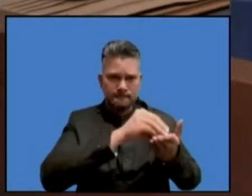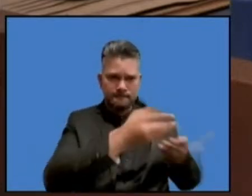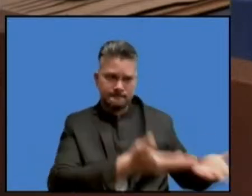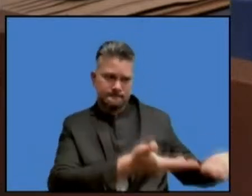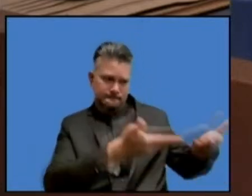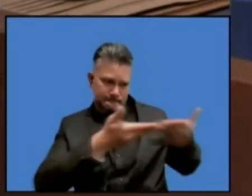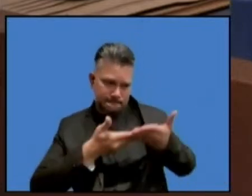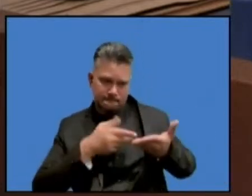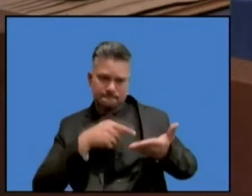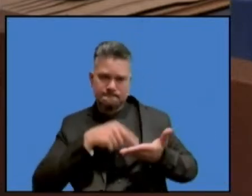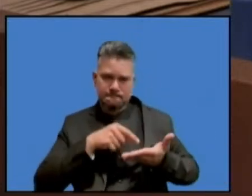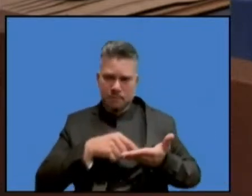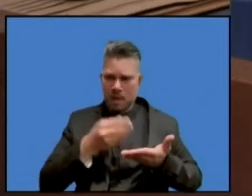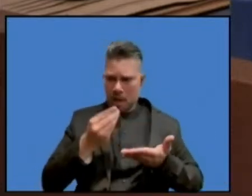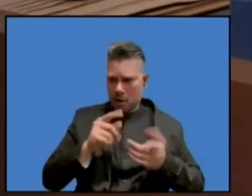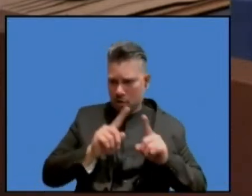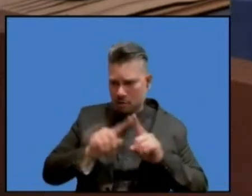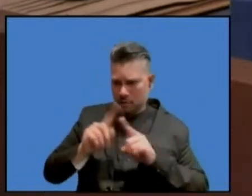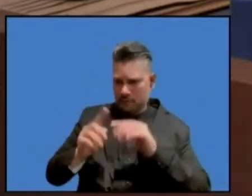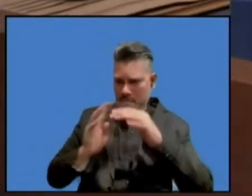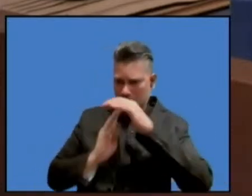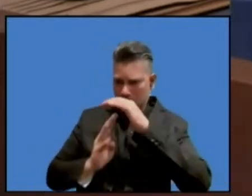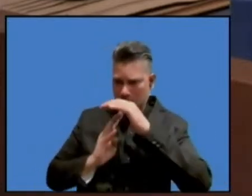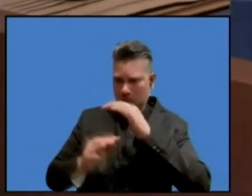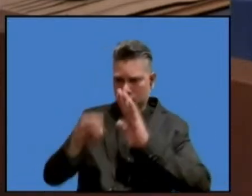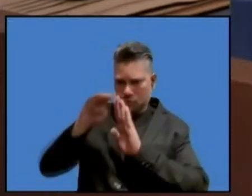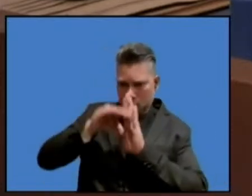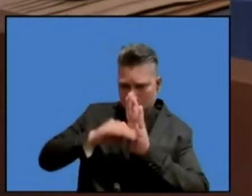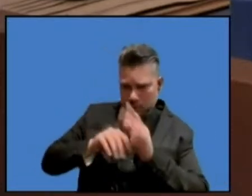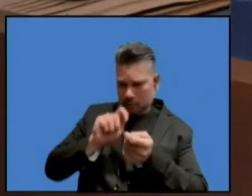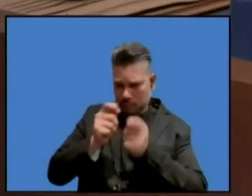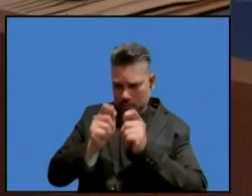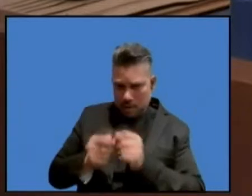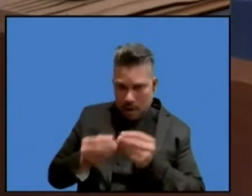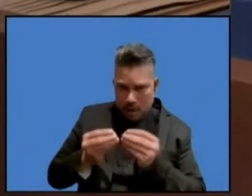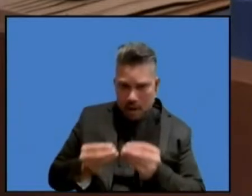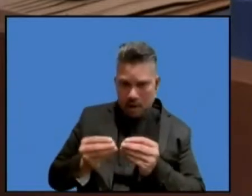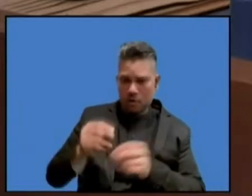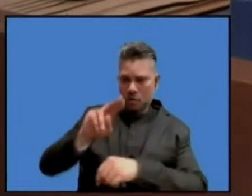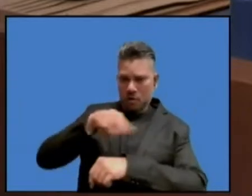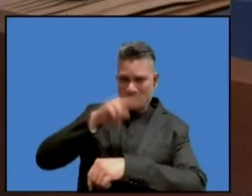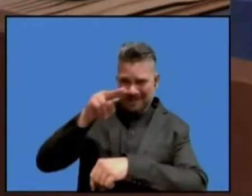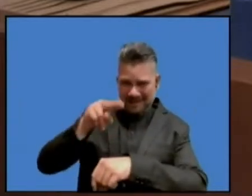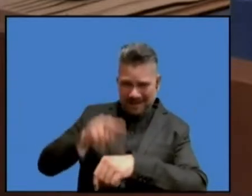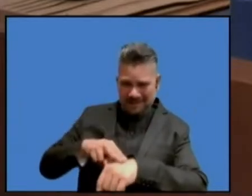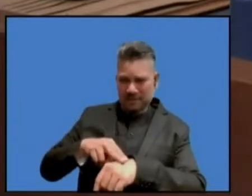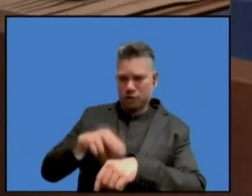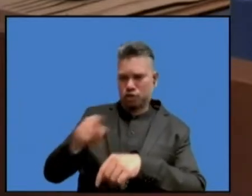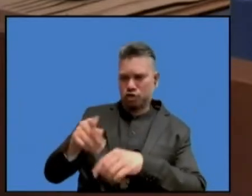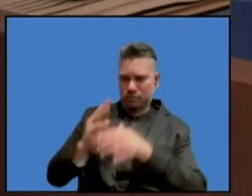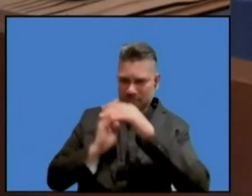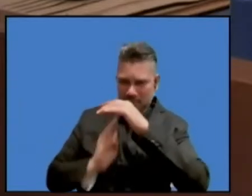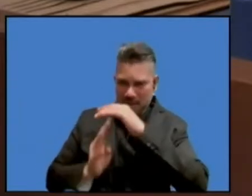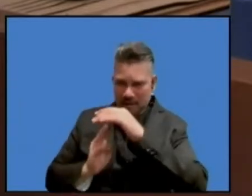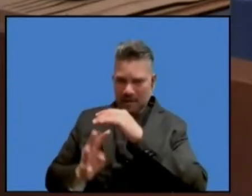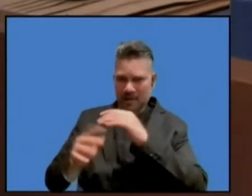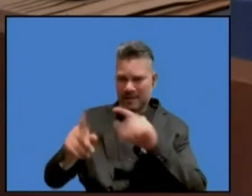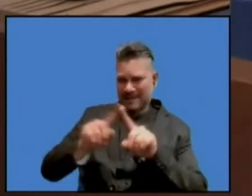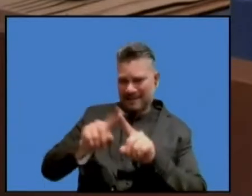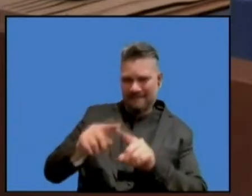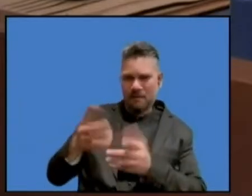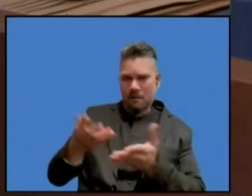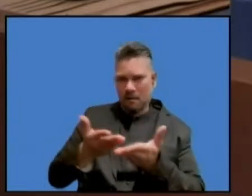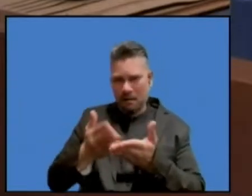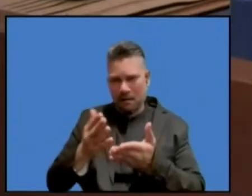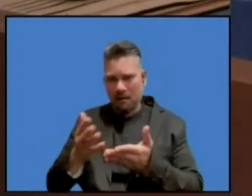accurate, timely, and comprehensive data, reinforcing our national migration governance with rigorous statistical insights and international